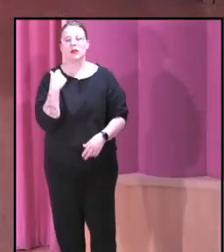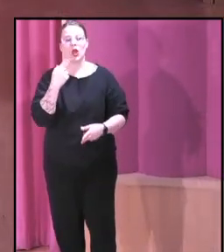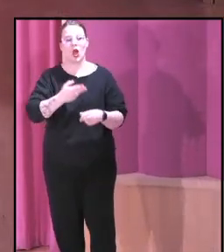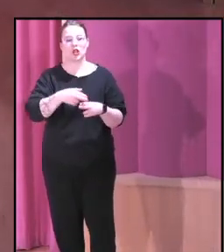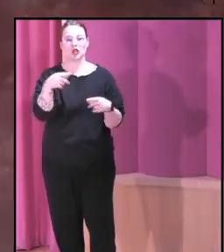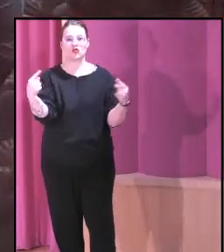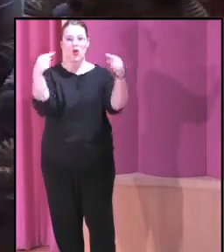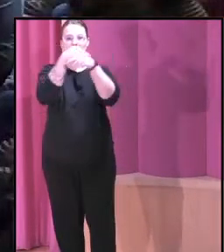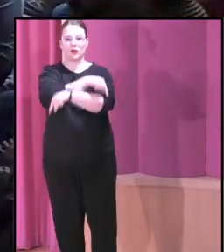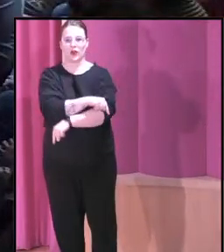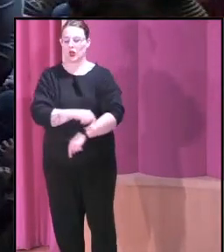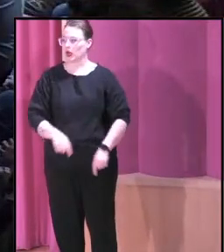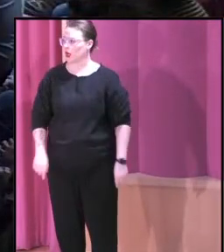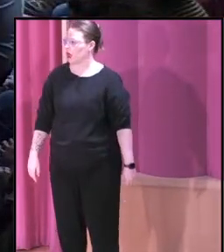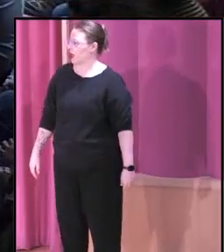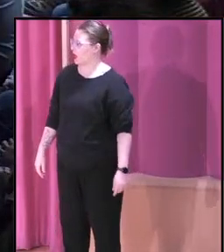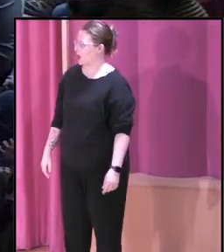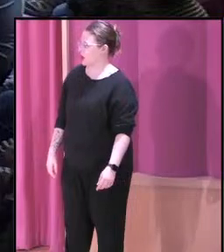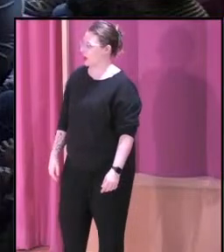crossover.